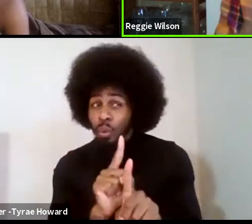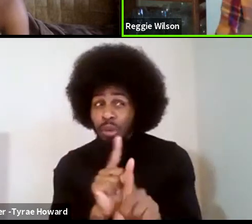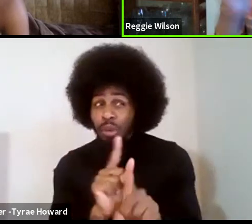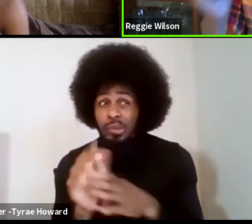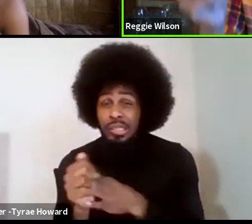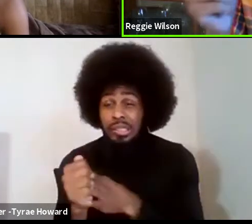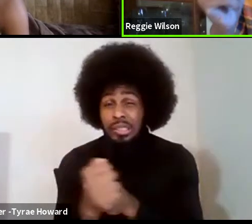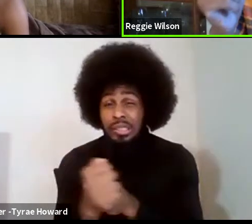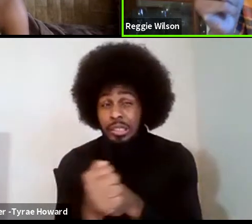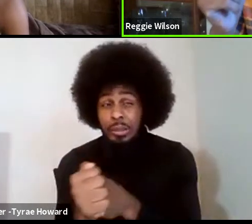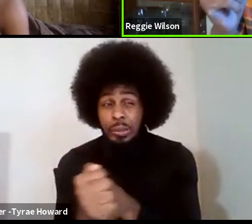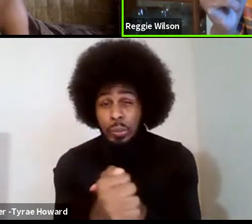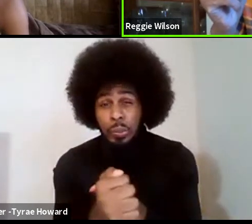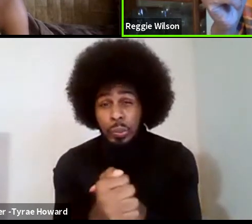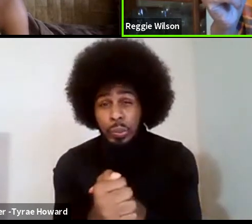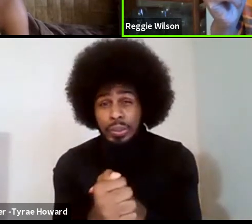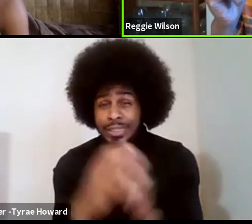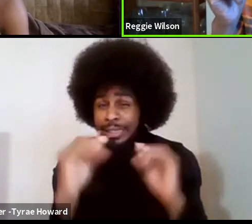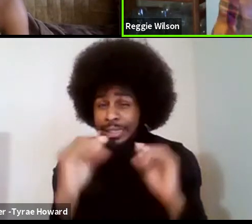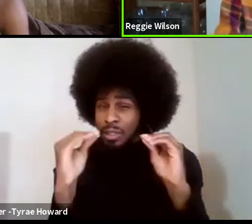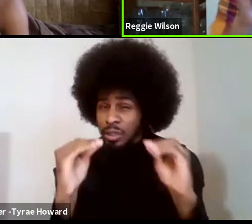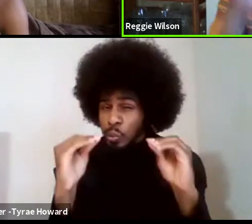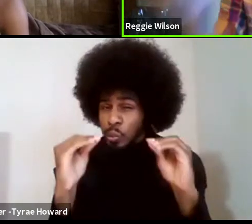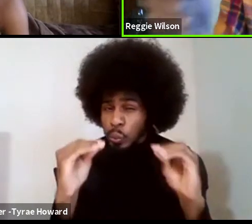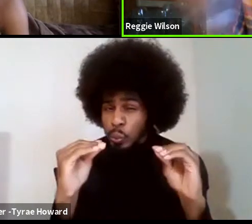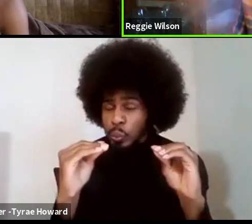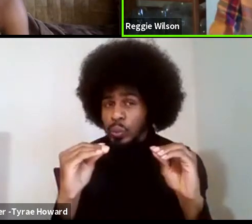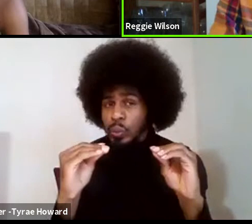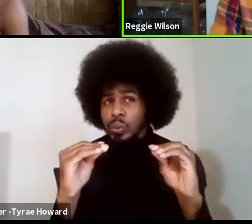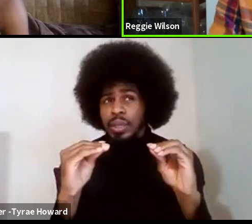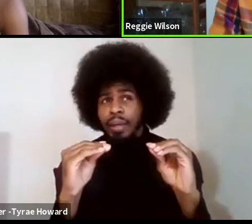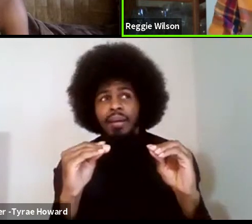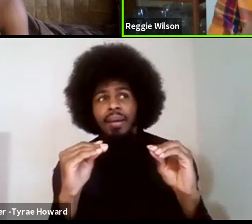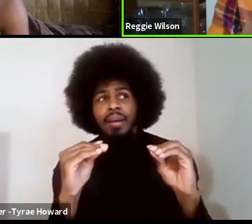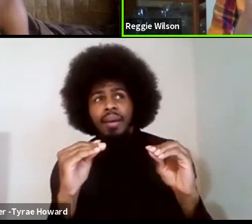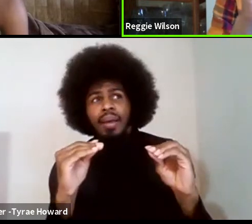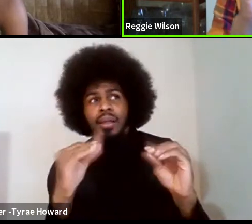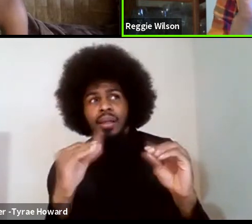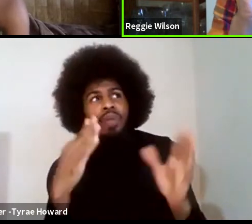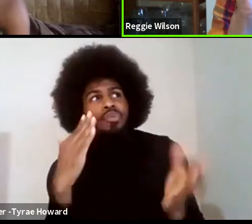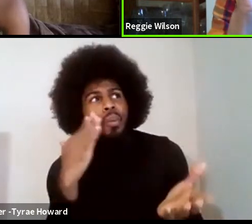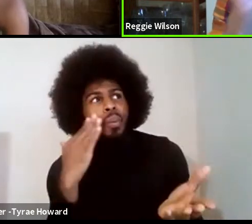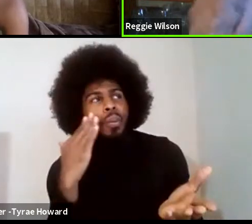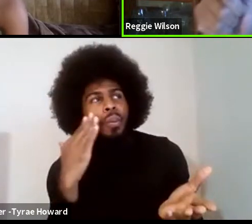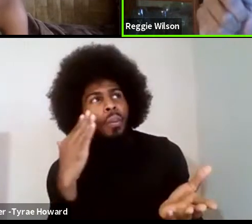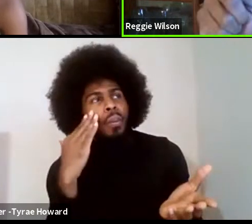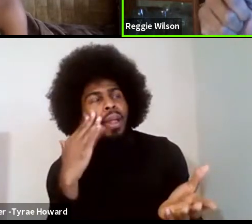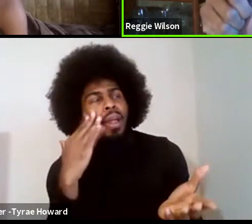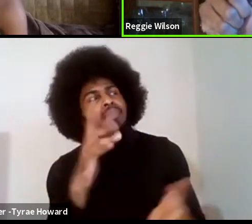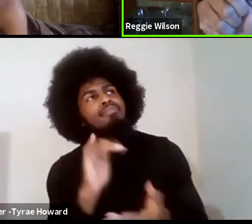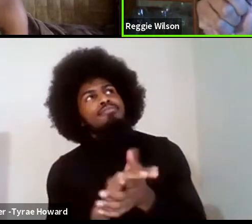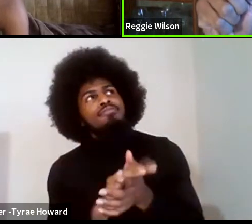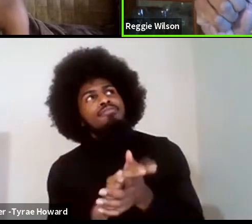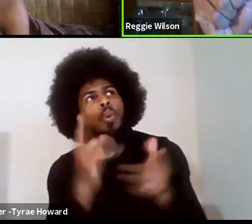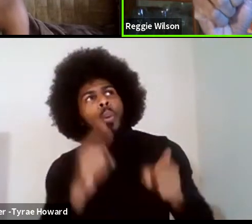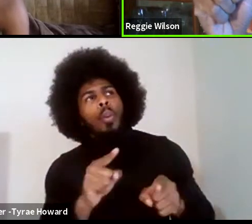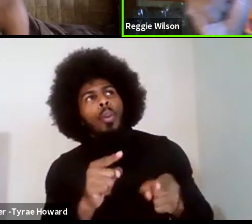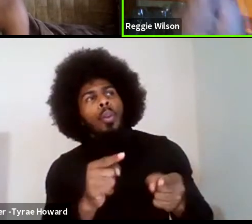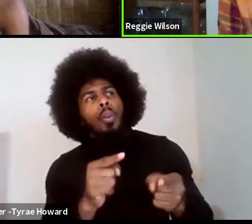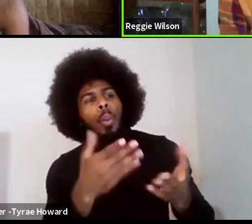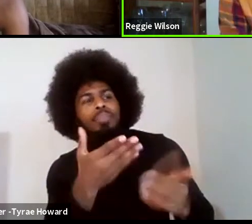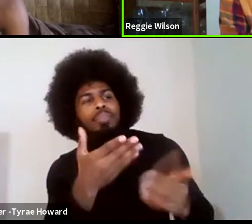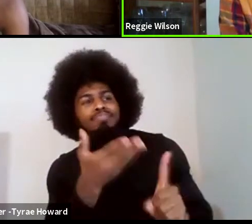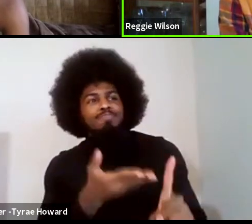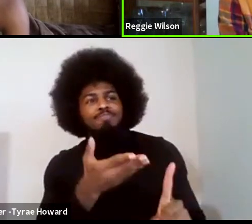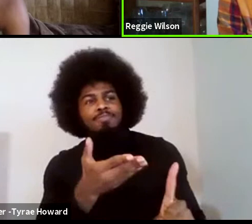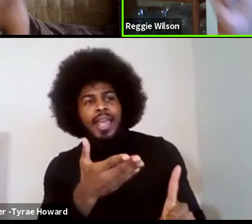just like, okay, well, I know that person's eye and I know when they say that, somebody else